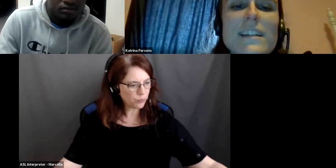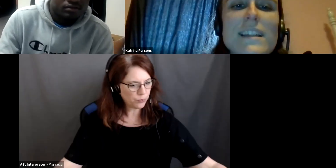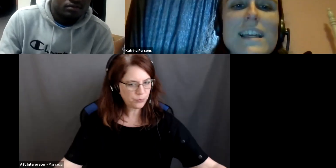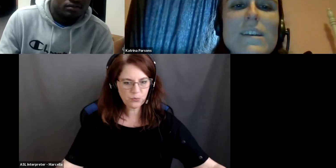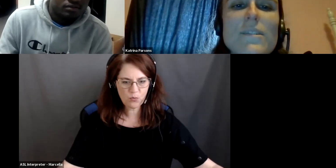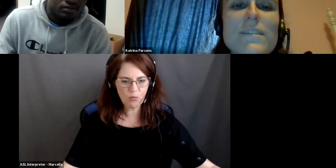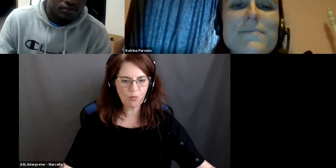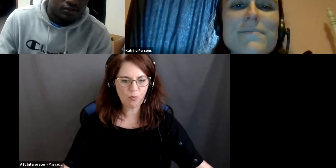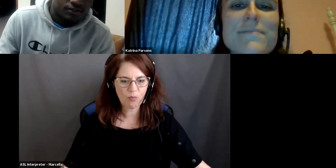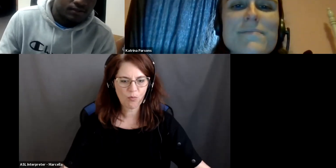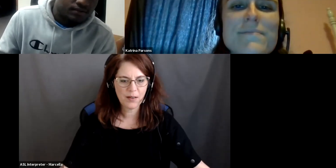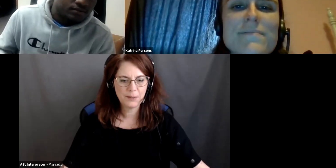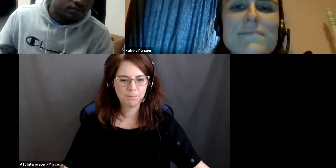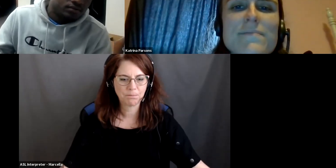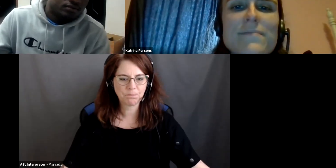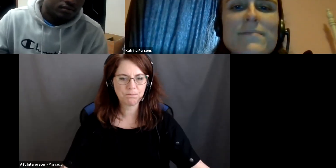Thank you.